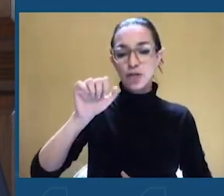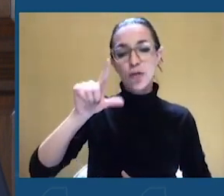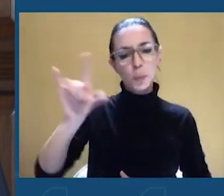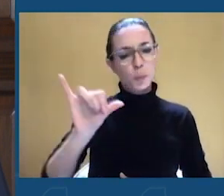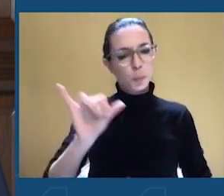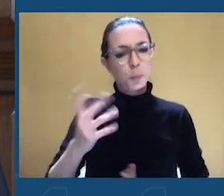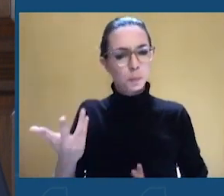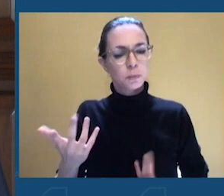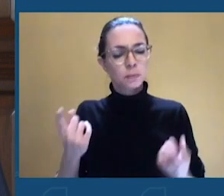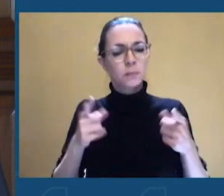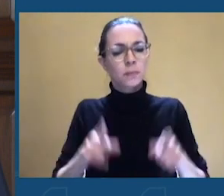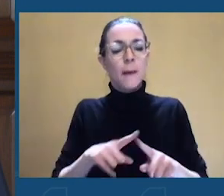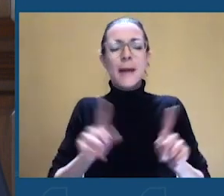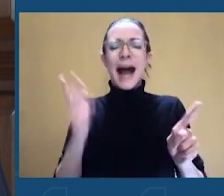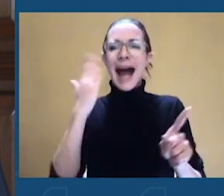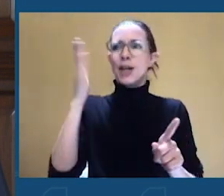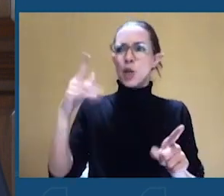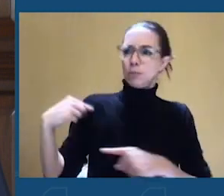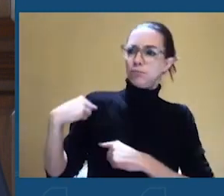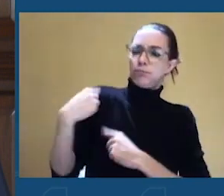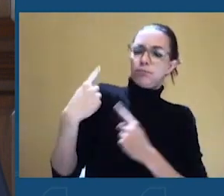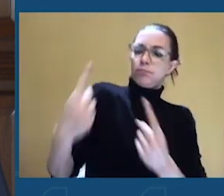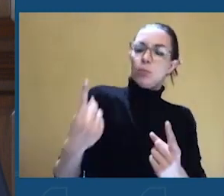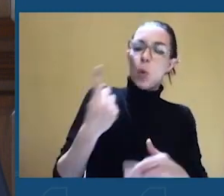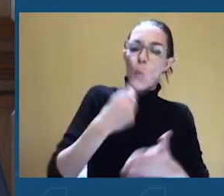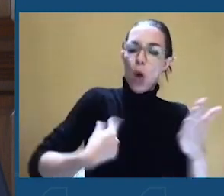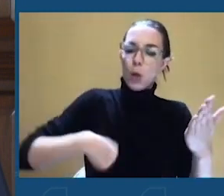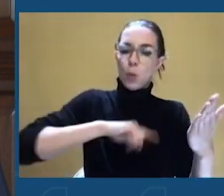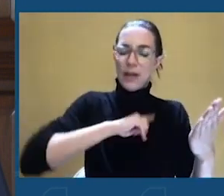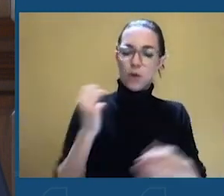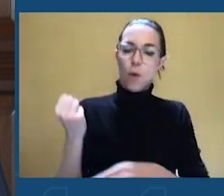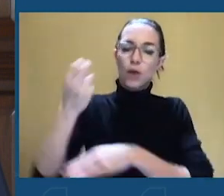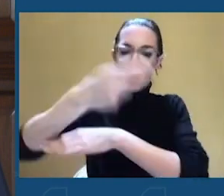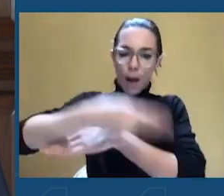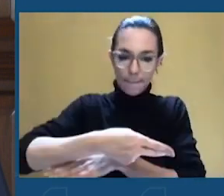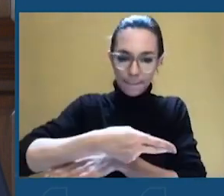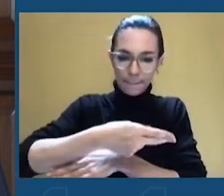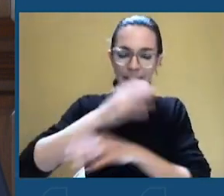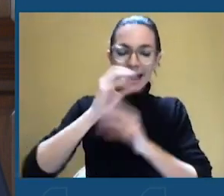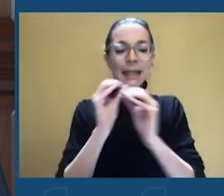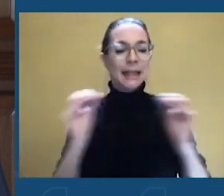But I also know what we've overcome. And none of us have to do this alone.